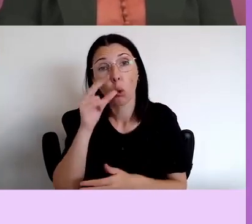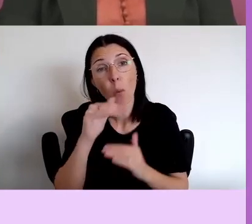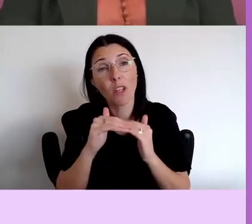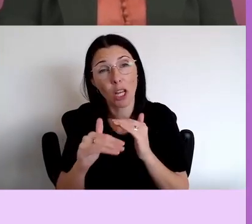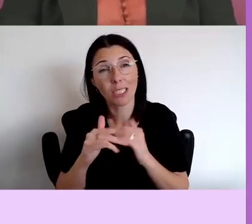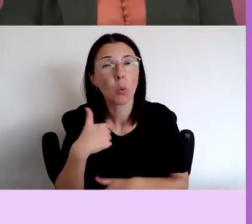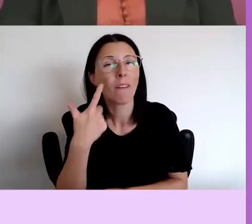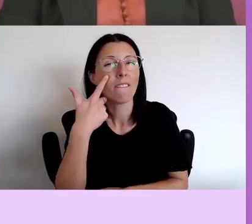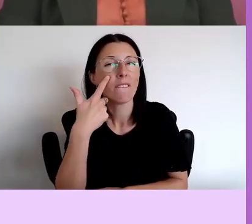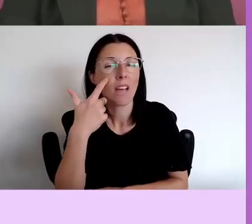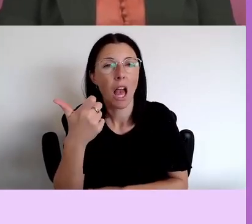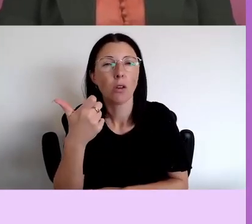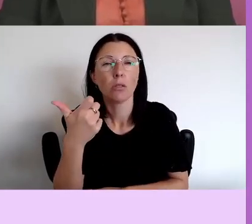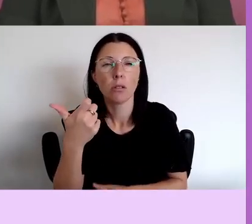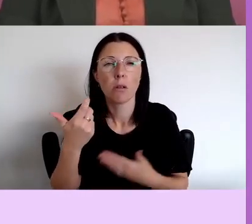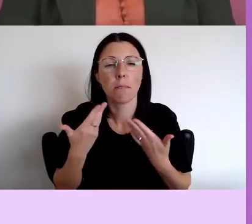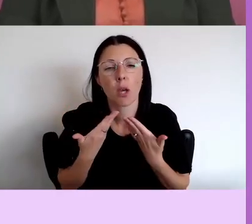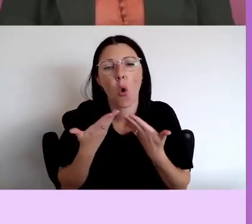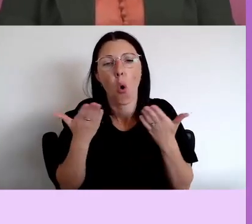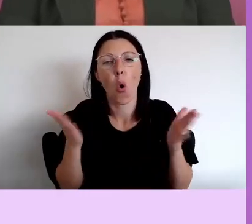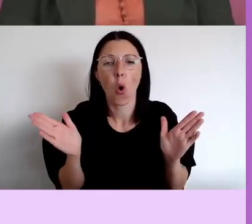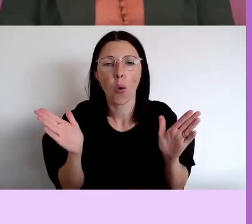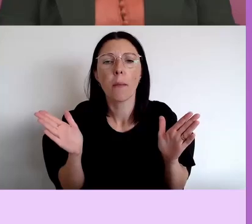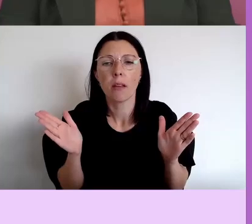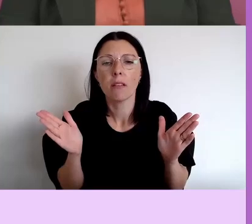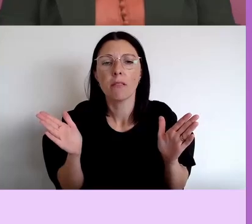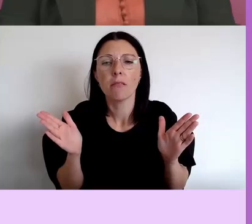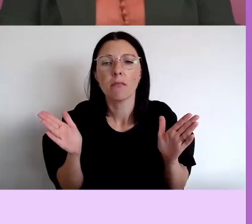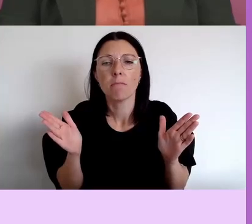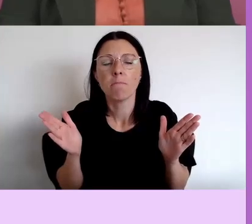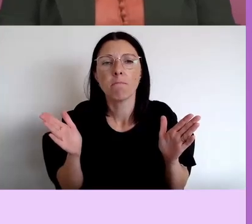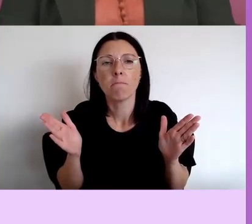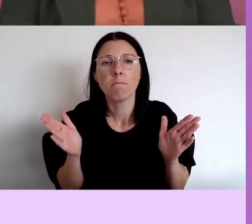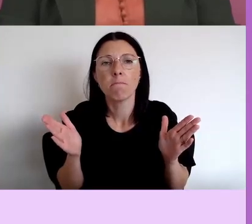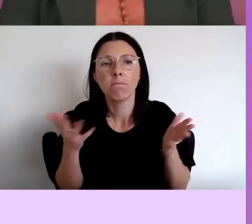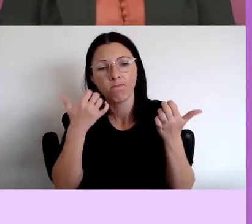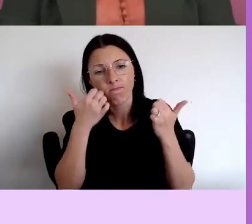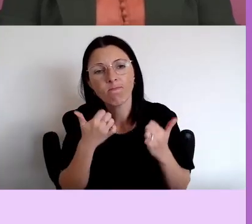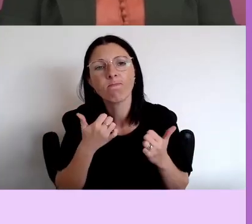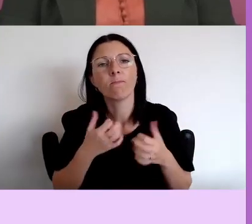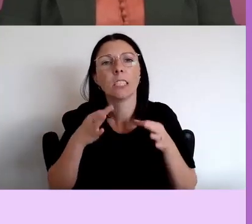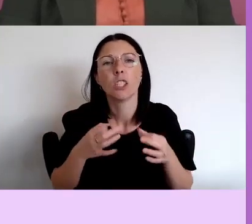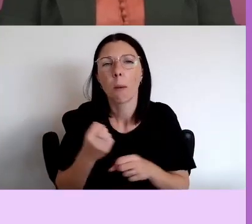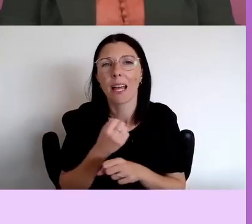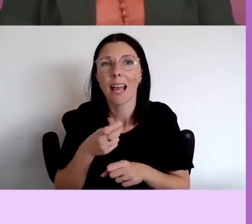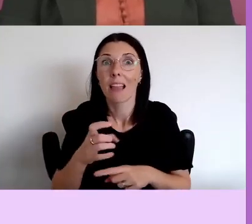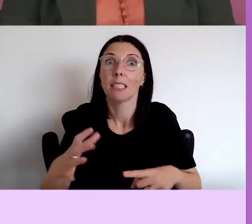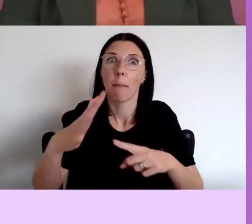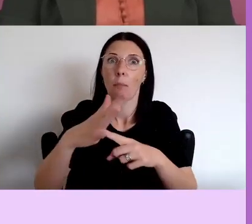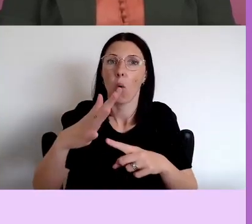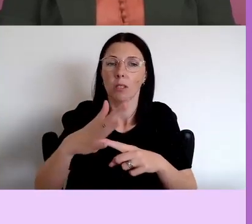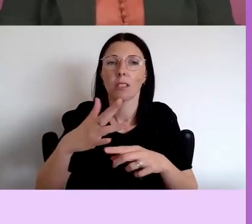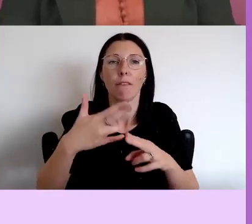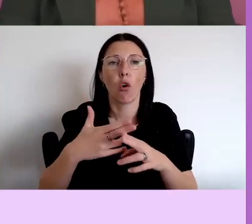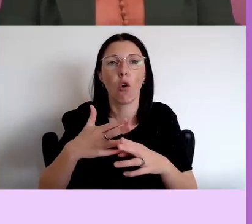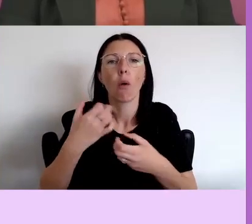a transparent and accountable decision-making framework was pivotal to preventing corruption in that